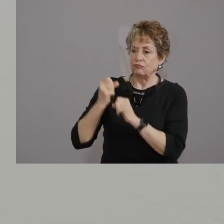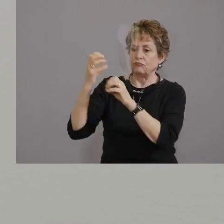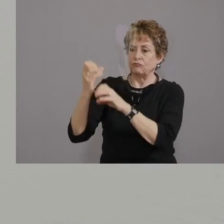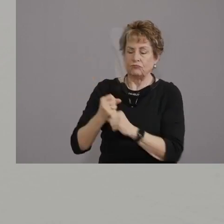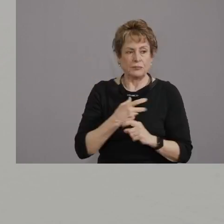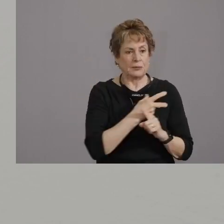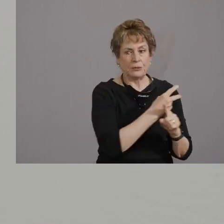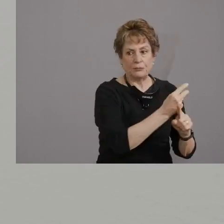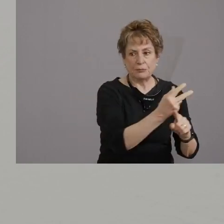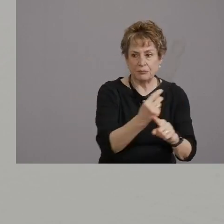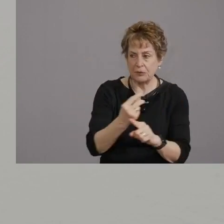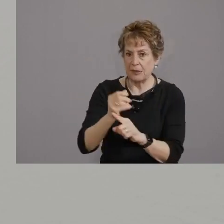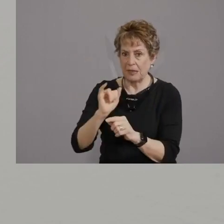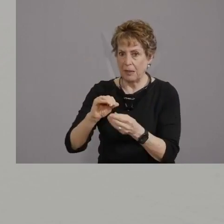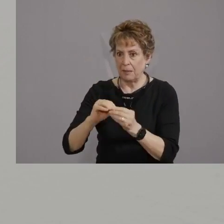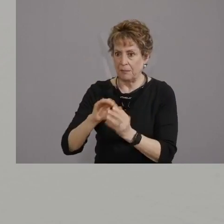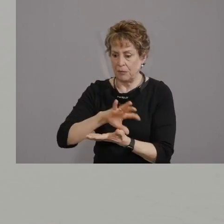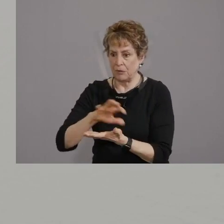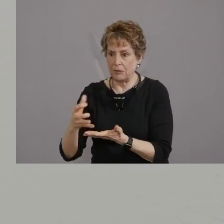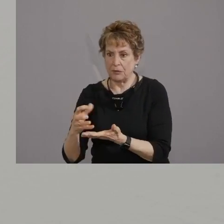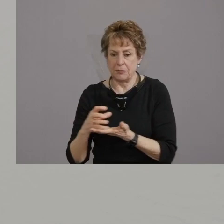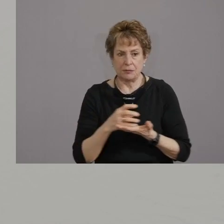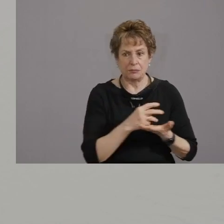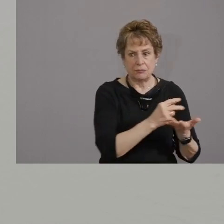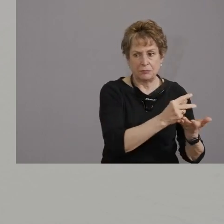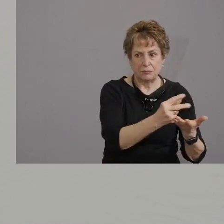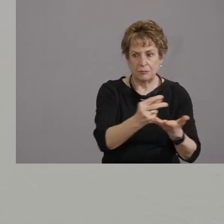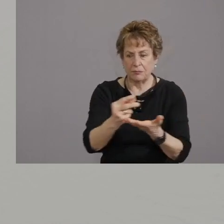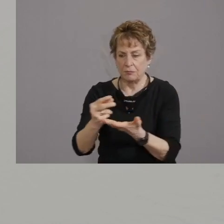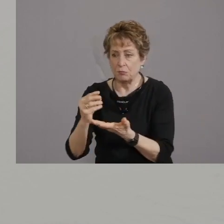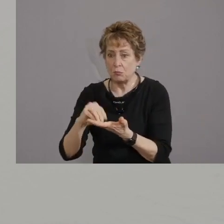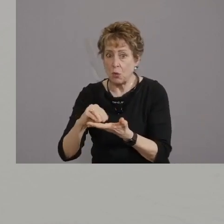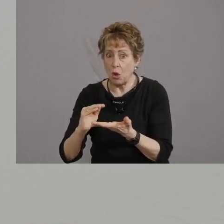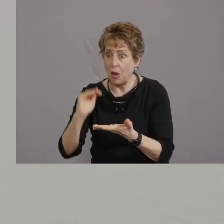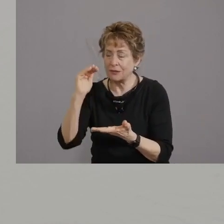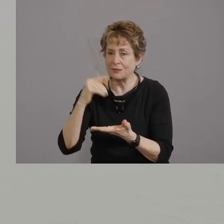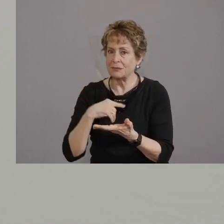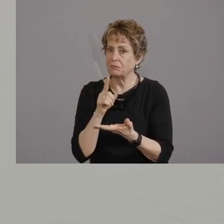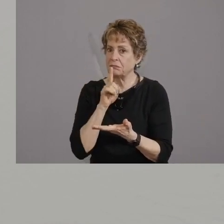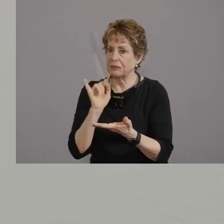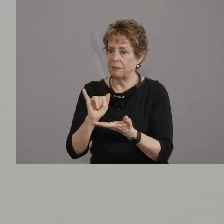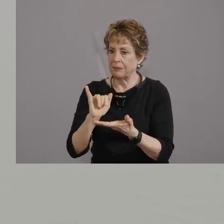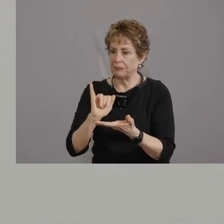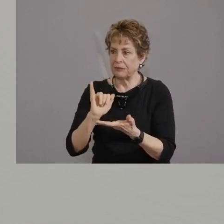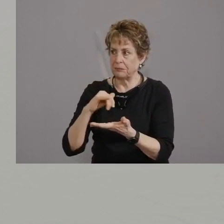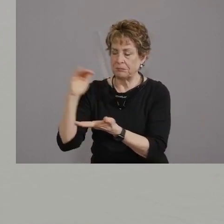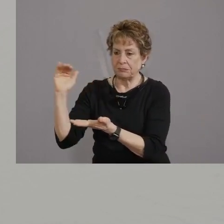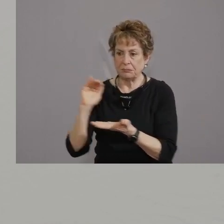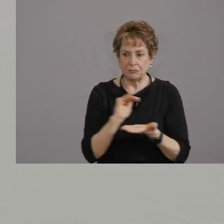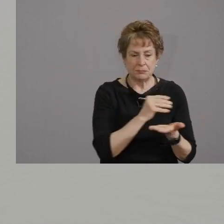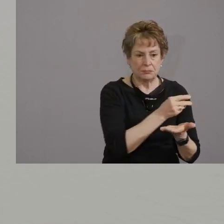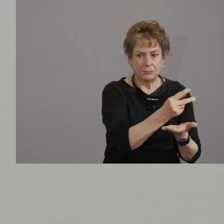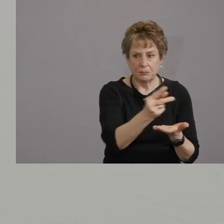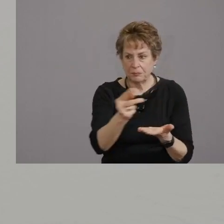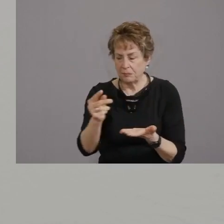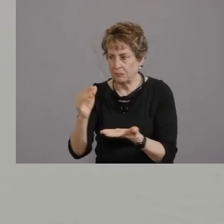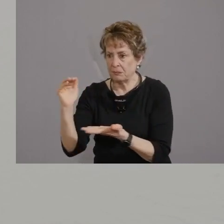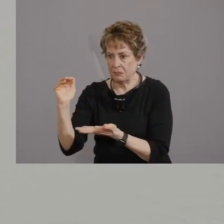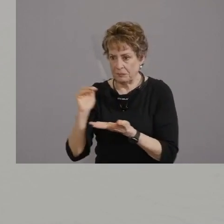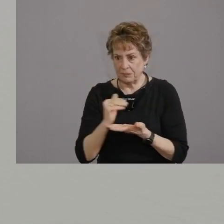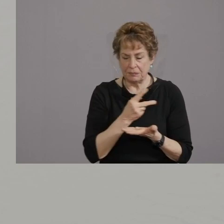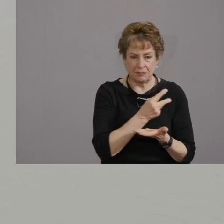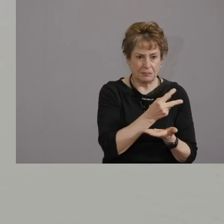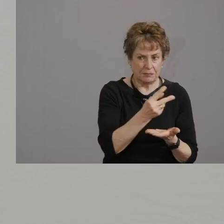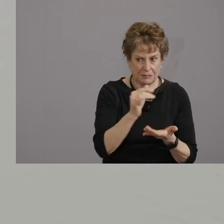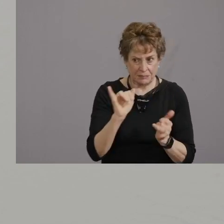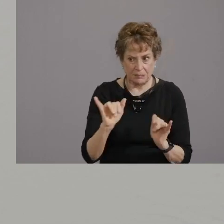adjust our appointments at State Farm to make sure that we have the available resources that we need as we get those